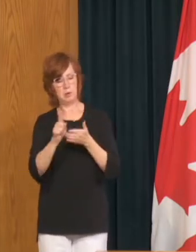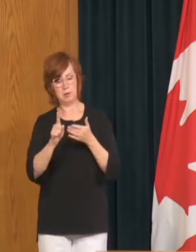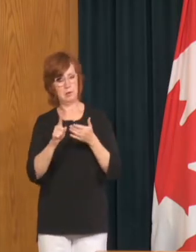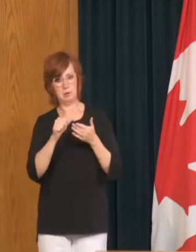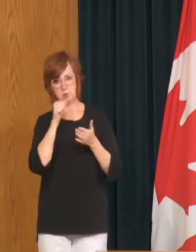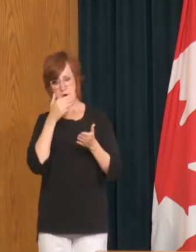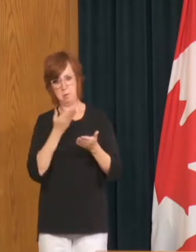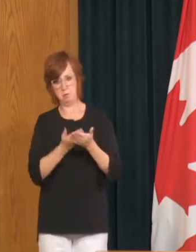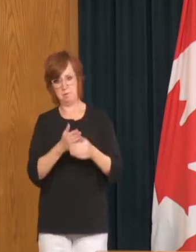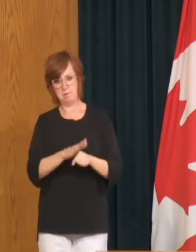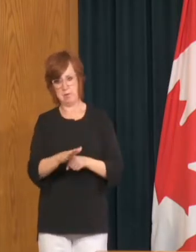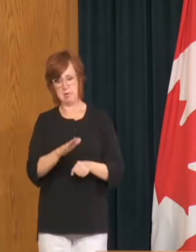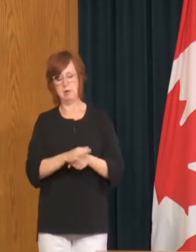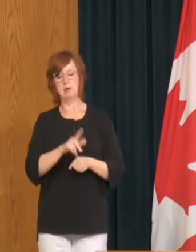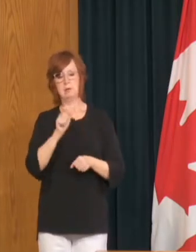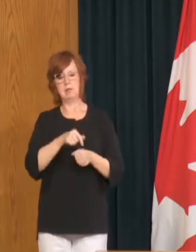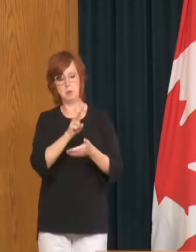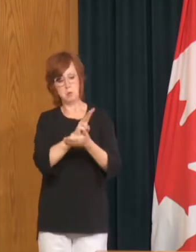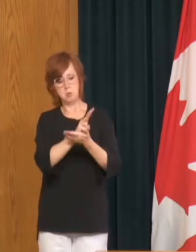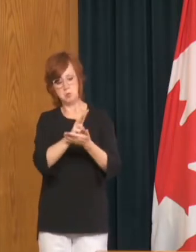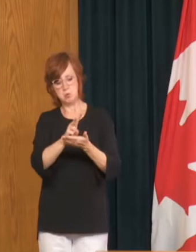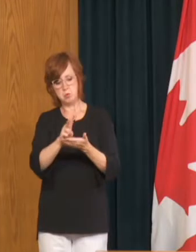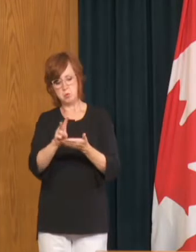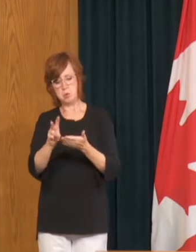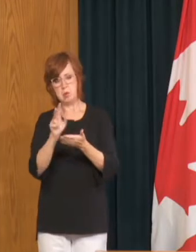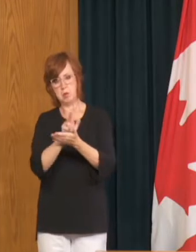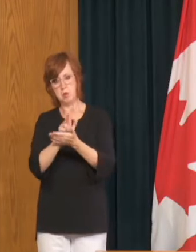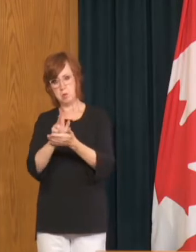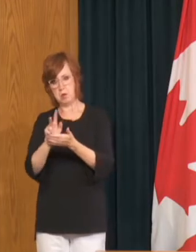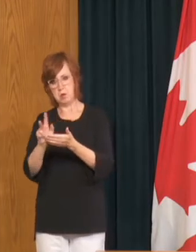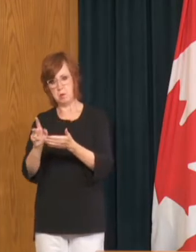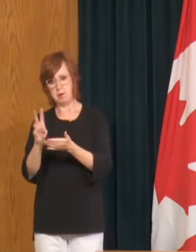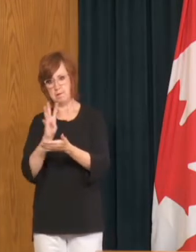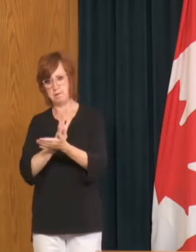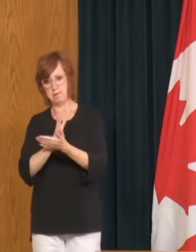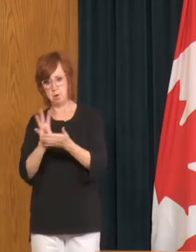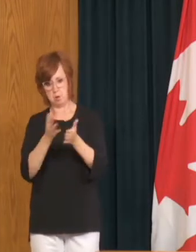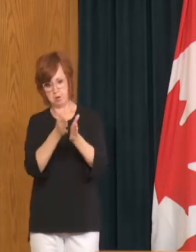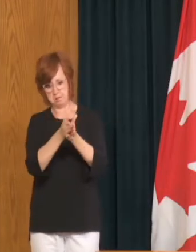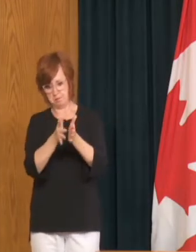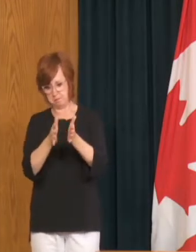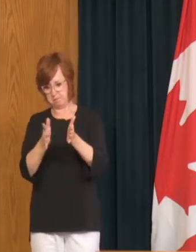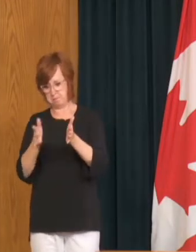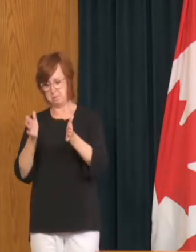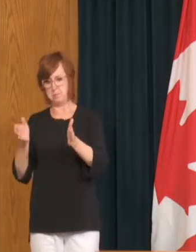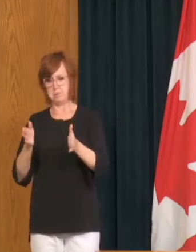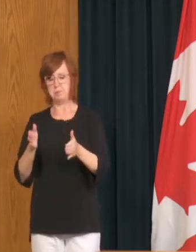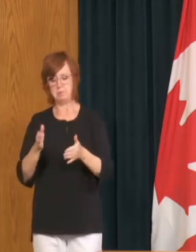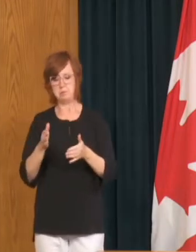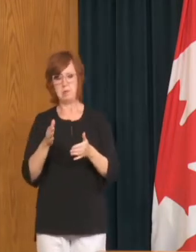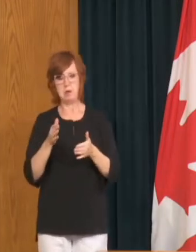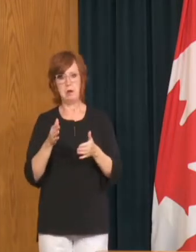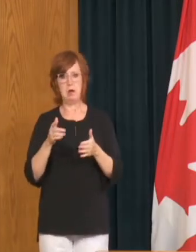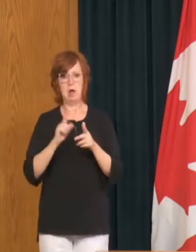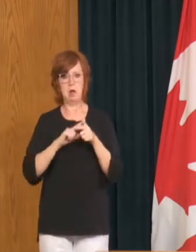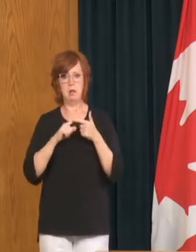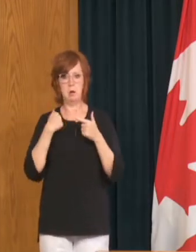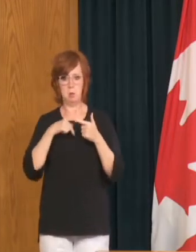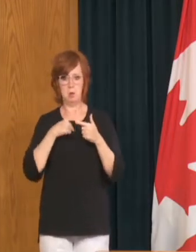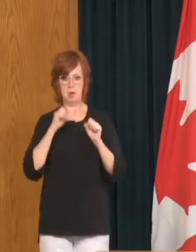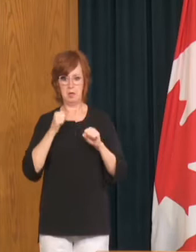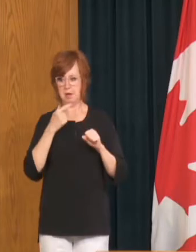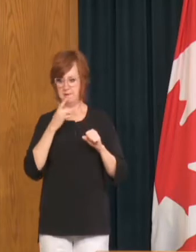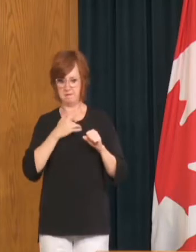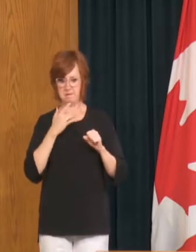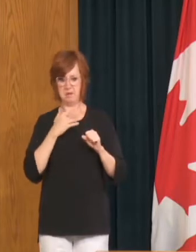cases to be comfortable that the outbreak is over. But certainly what we have seen from other jurisdictions is that we can be